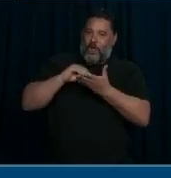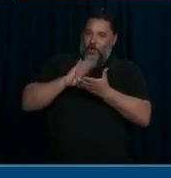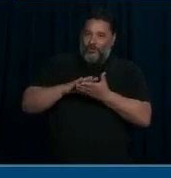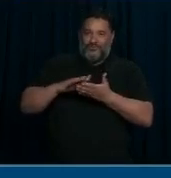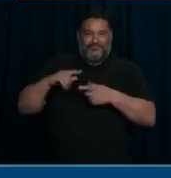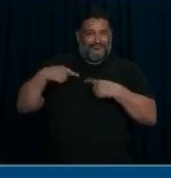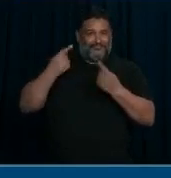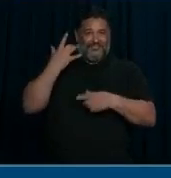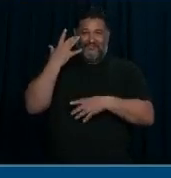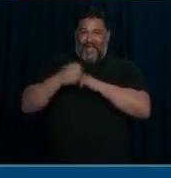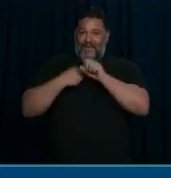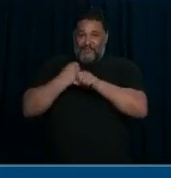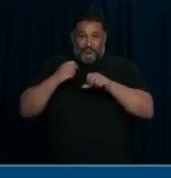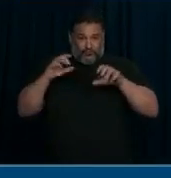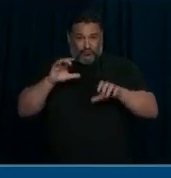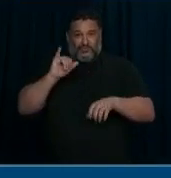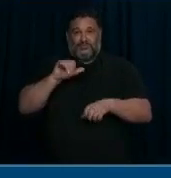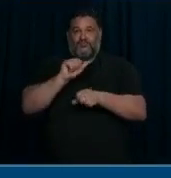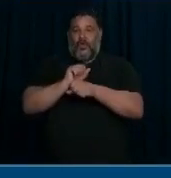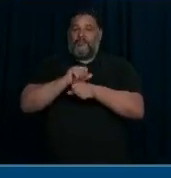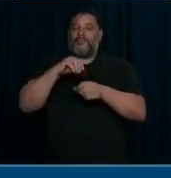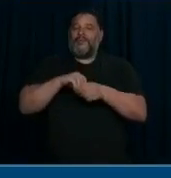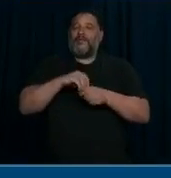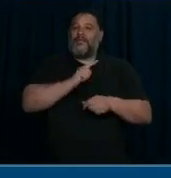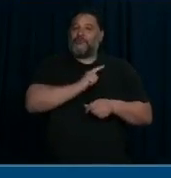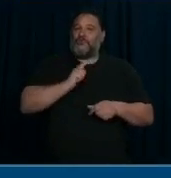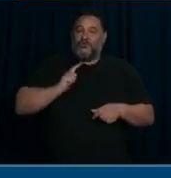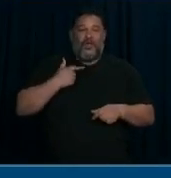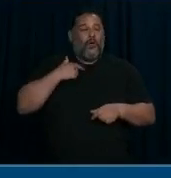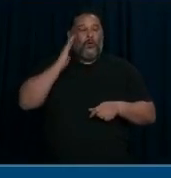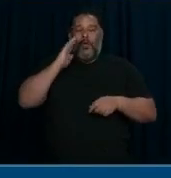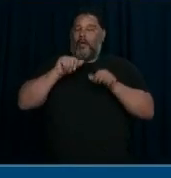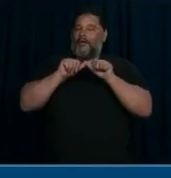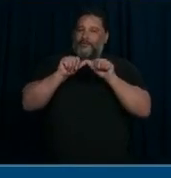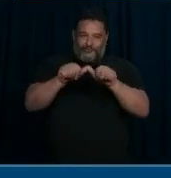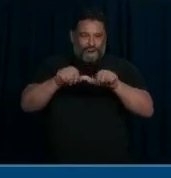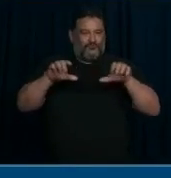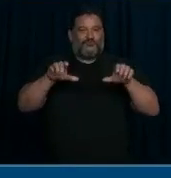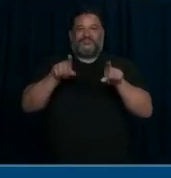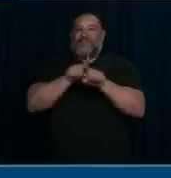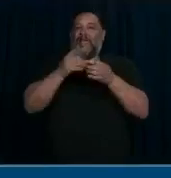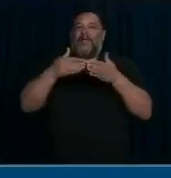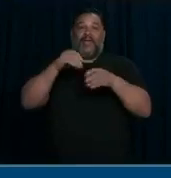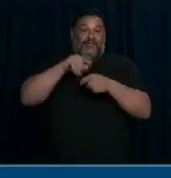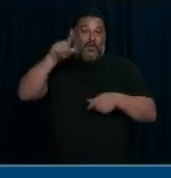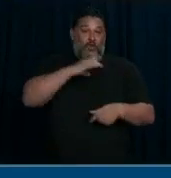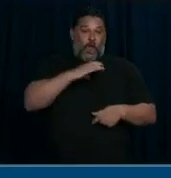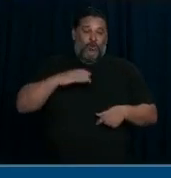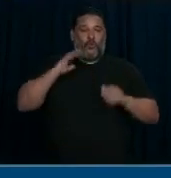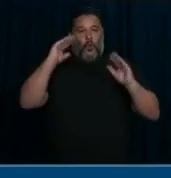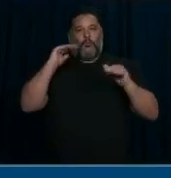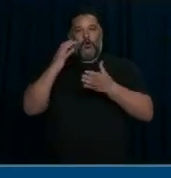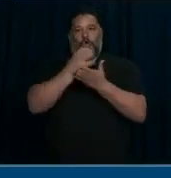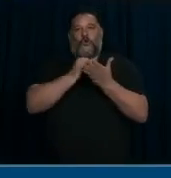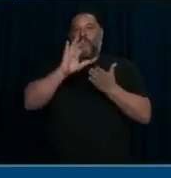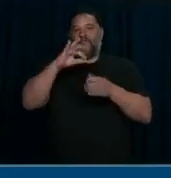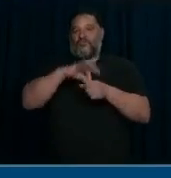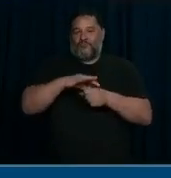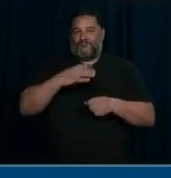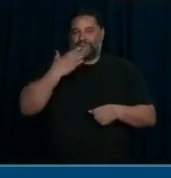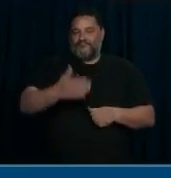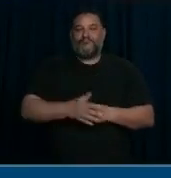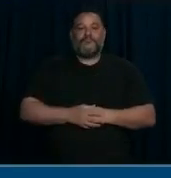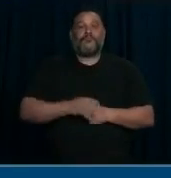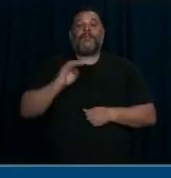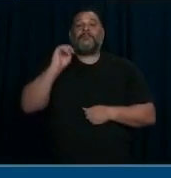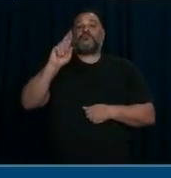job in the legislature. I'm going to keep doing the same thing in Congress. I hope to earn your vote. Thank you so much. Mr. O'Callaghan, closing statement.